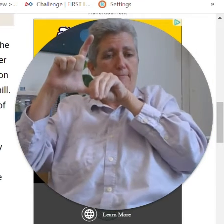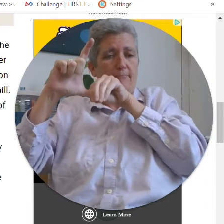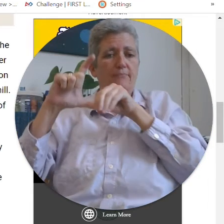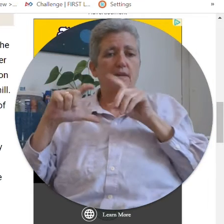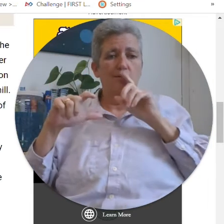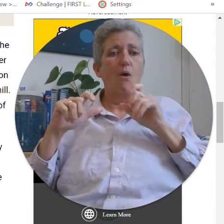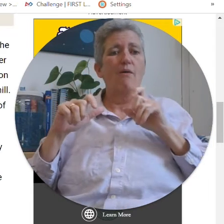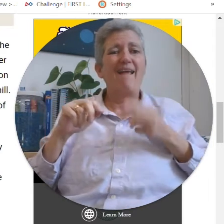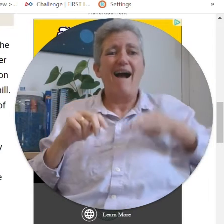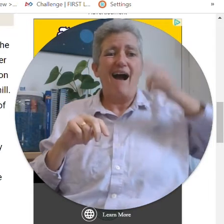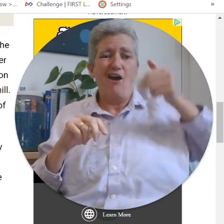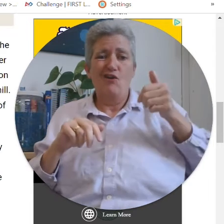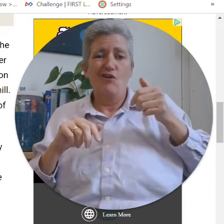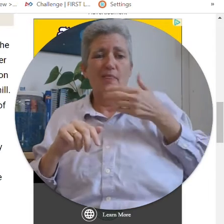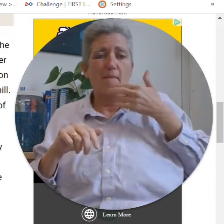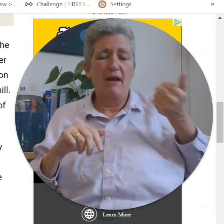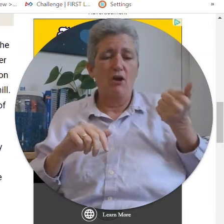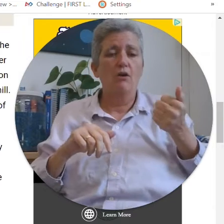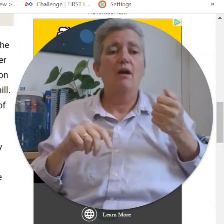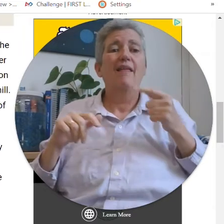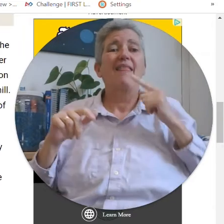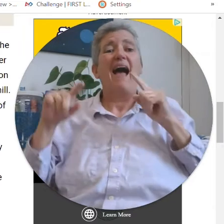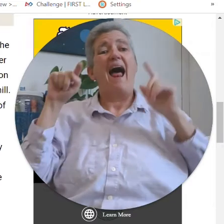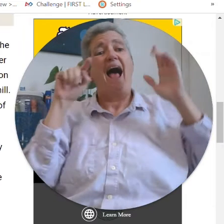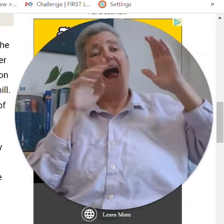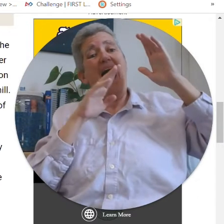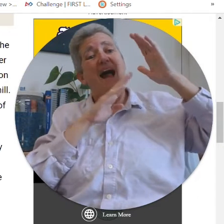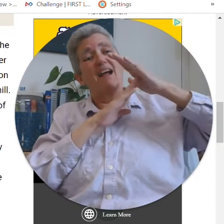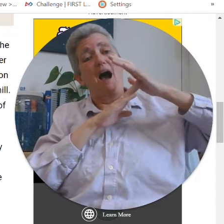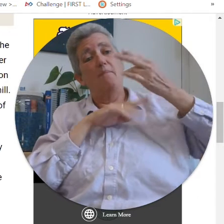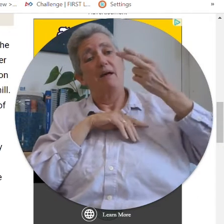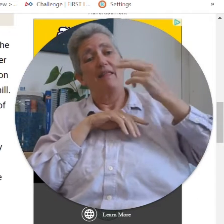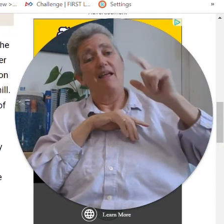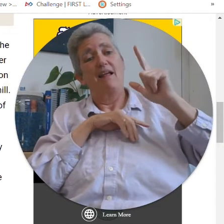you go up in a roller coaster. So at the top of the hill,